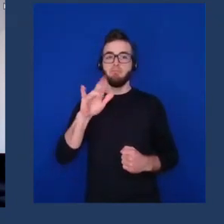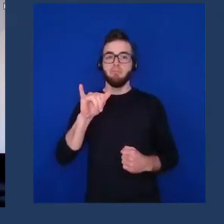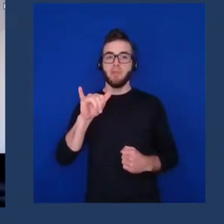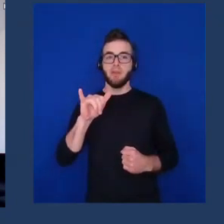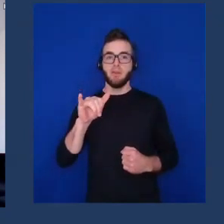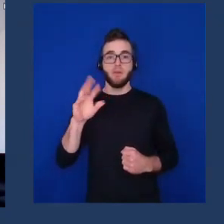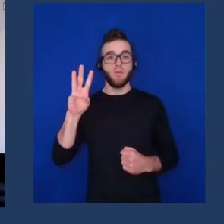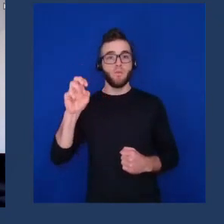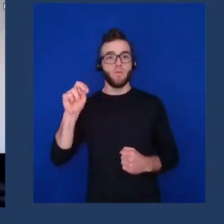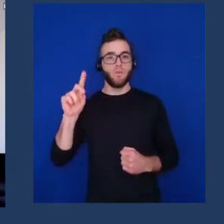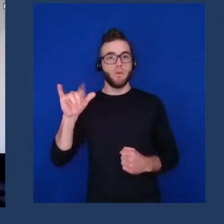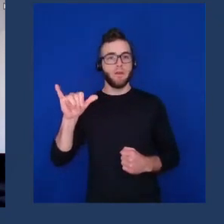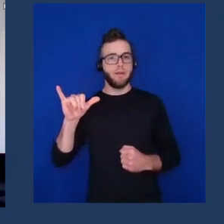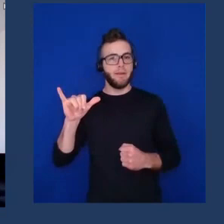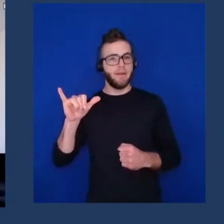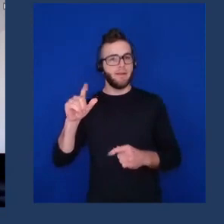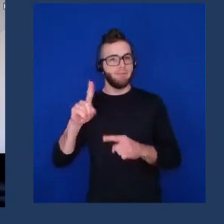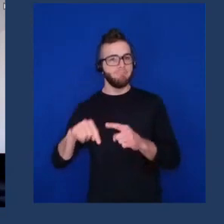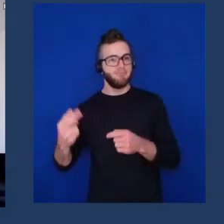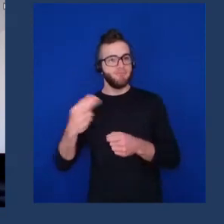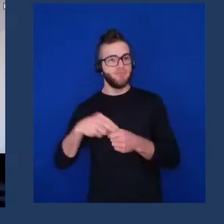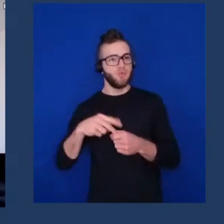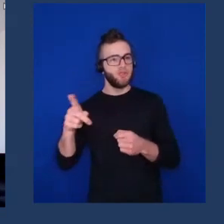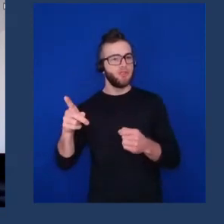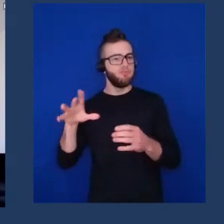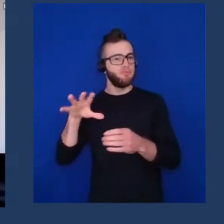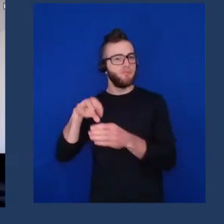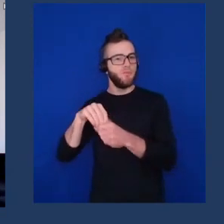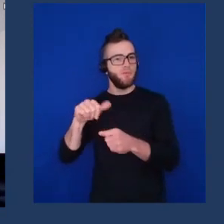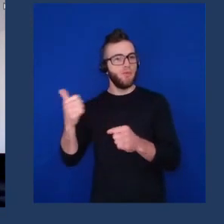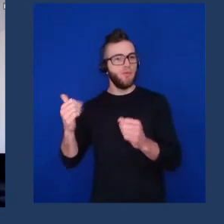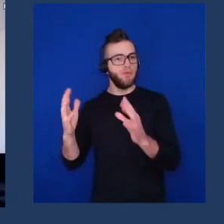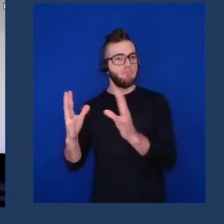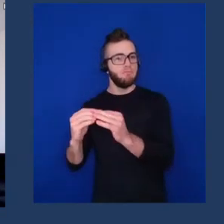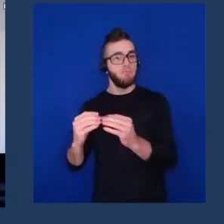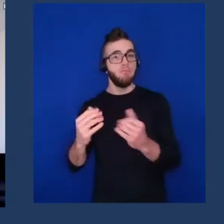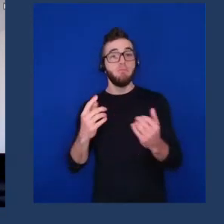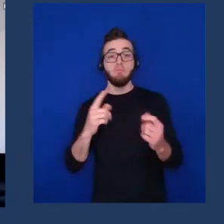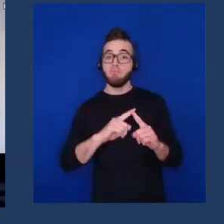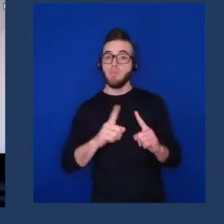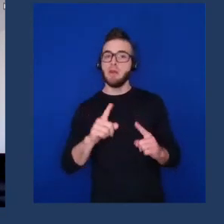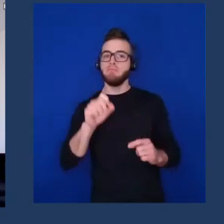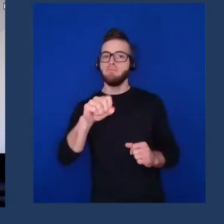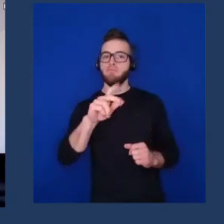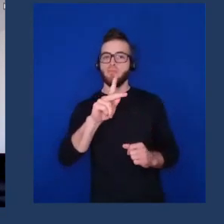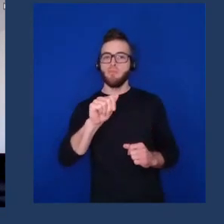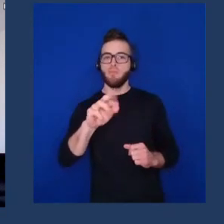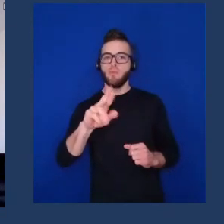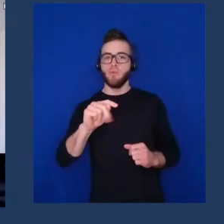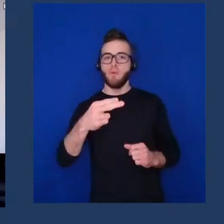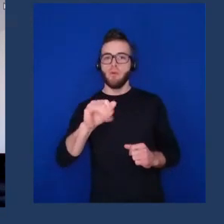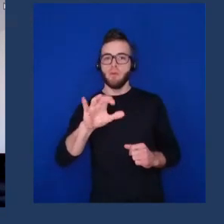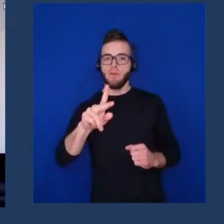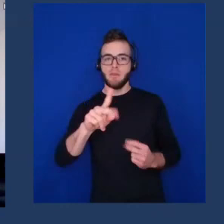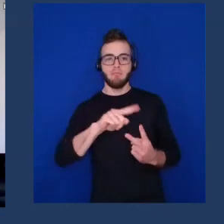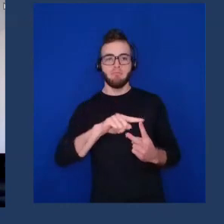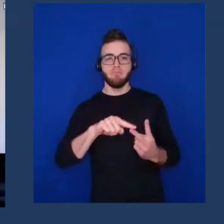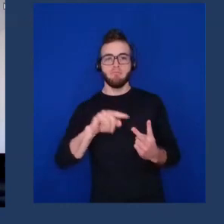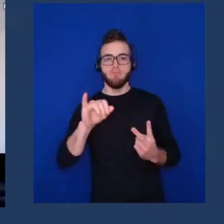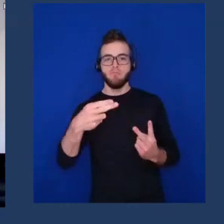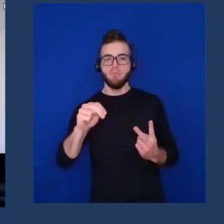fun in another session right now, but I am joined by my fellow presenters, Kartik and John. Thank you both for being here.